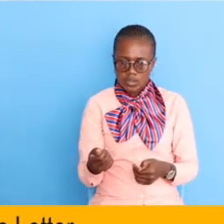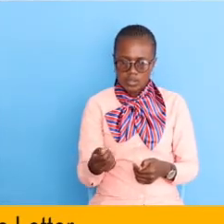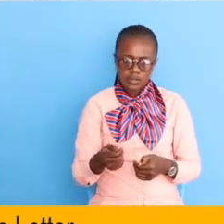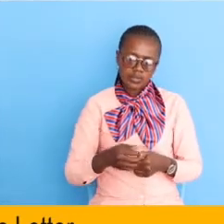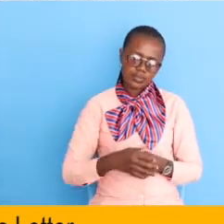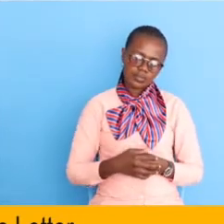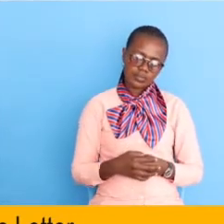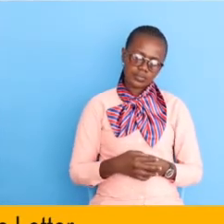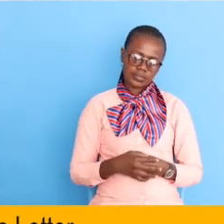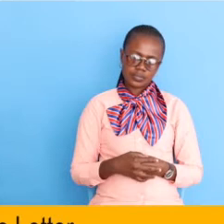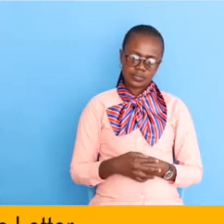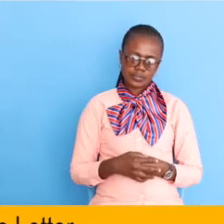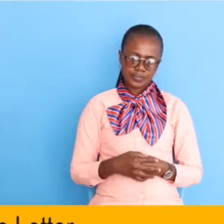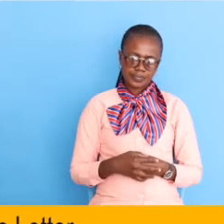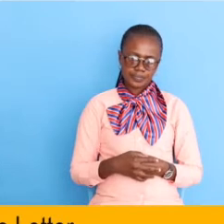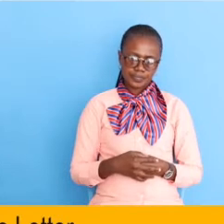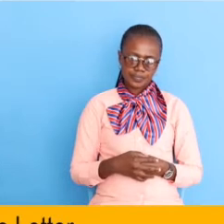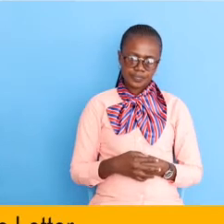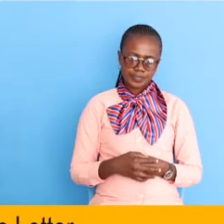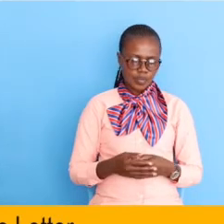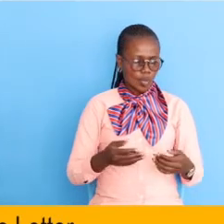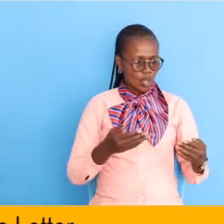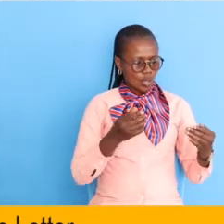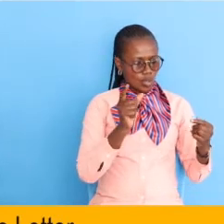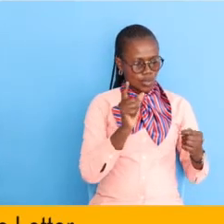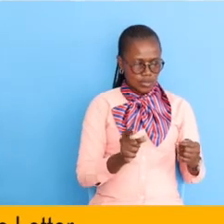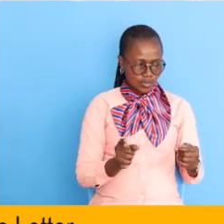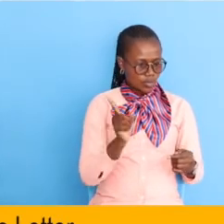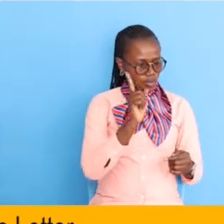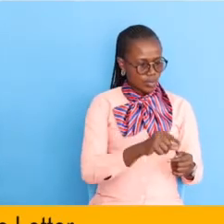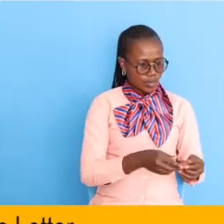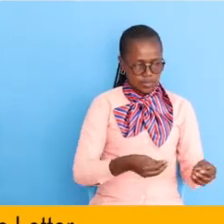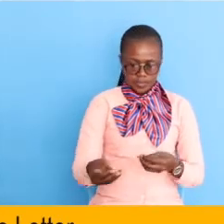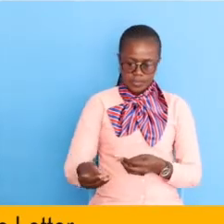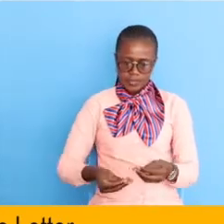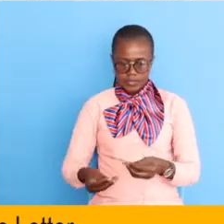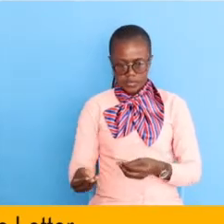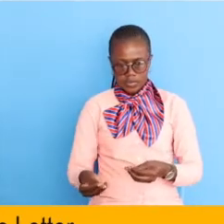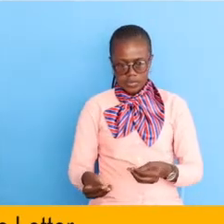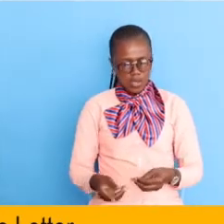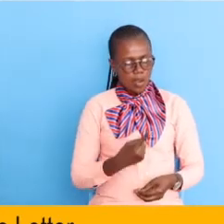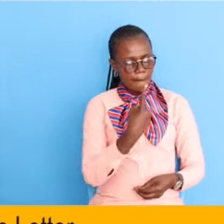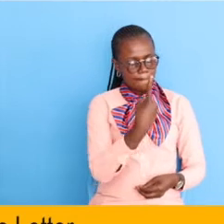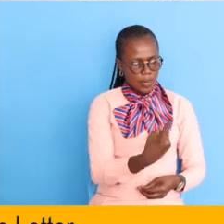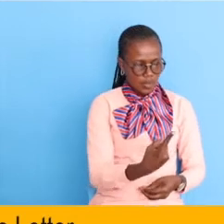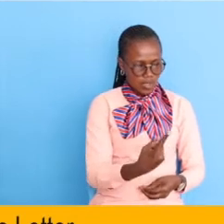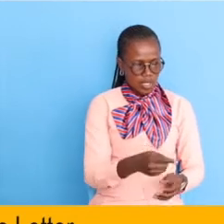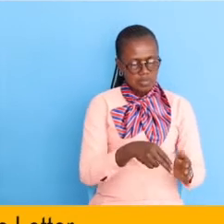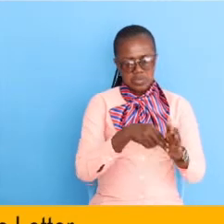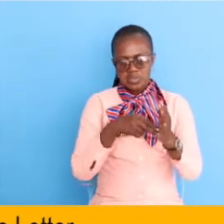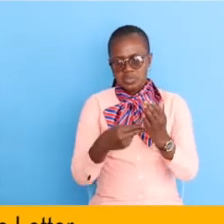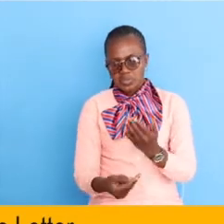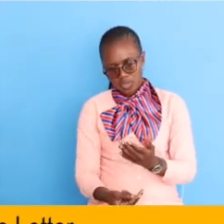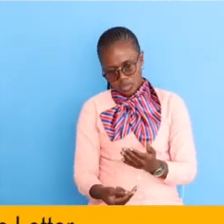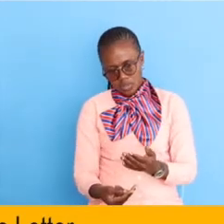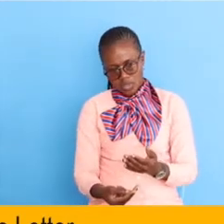That people were in business. Now, one of a person failed to fulfill